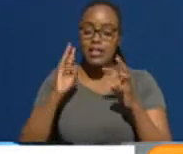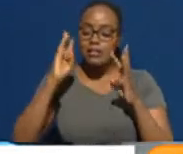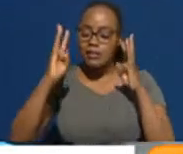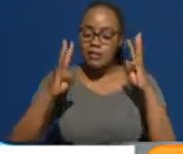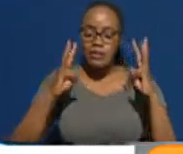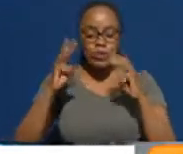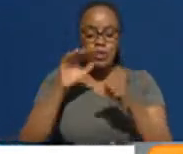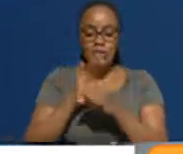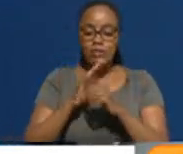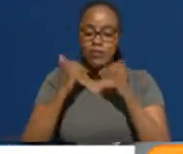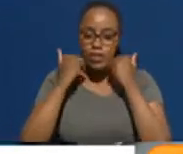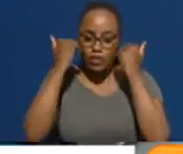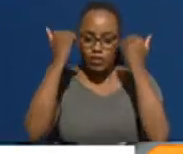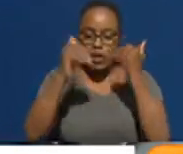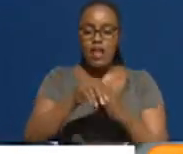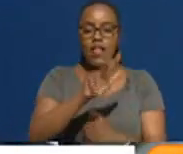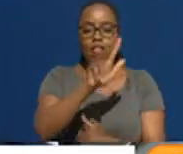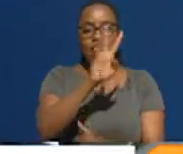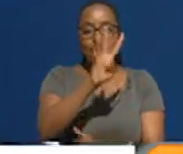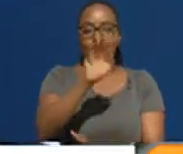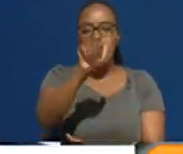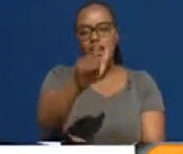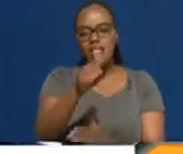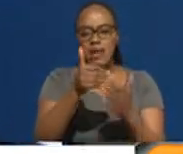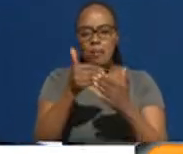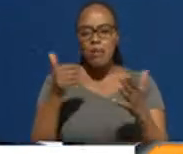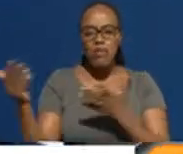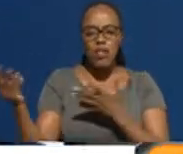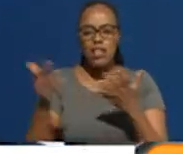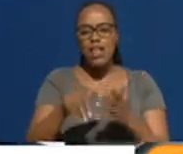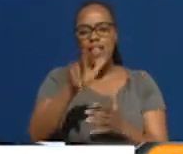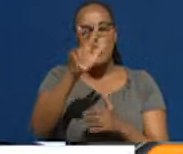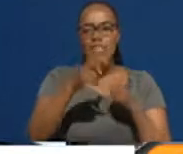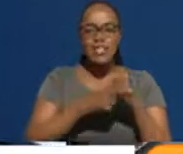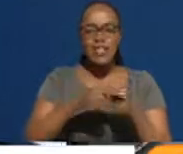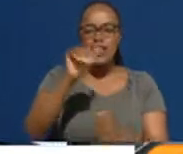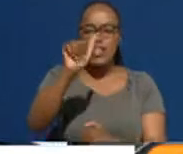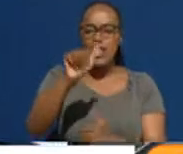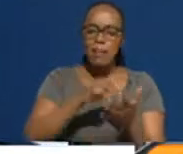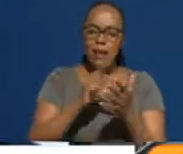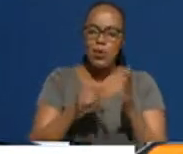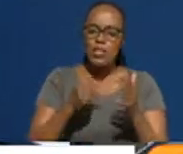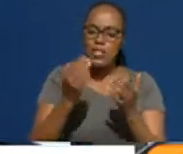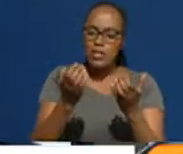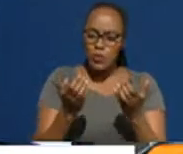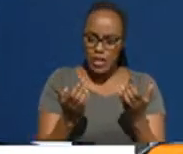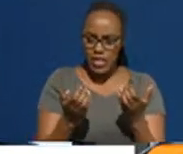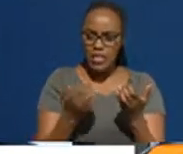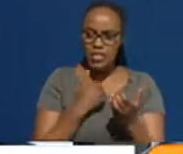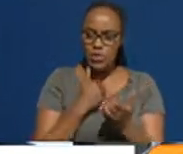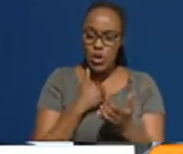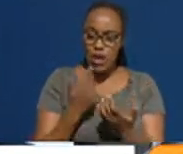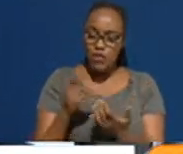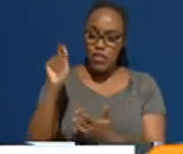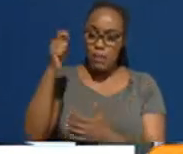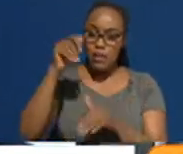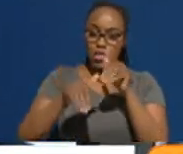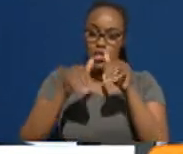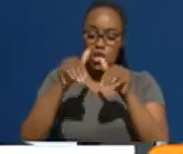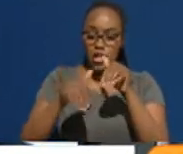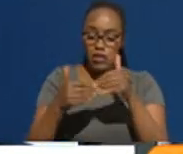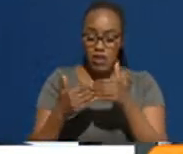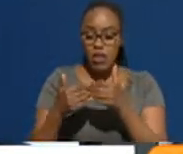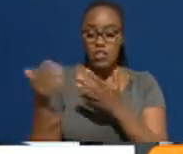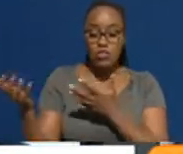building. To line up with their 34A or B? With 34As before they bring my 37A. Ah. So I think we need either a presidential election